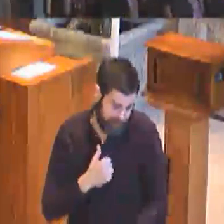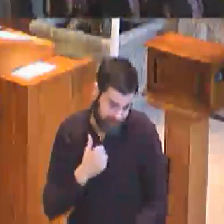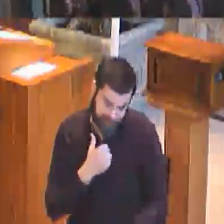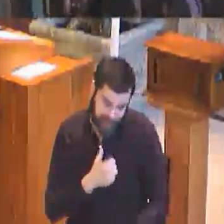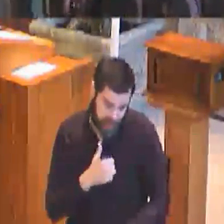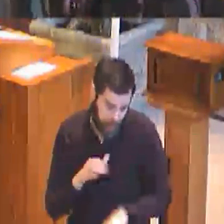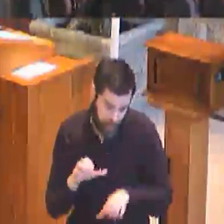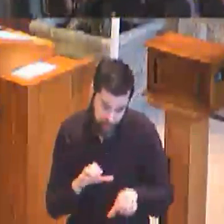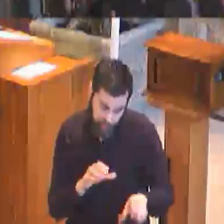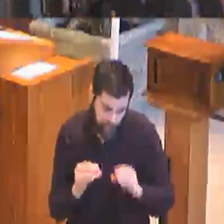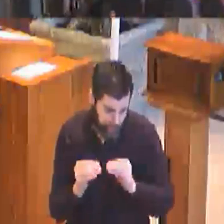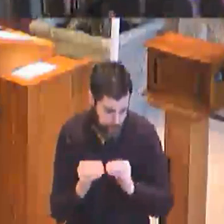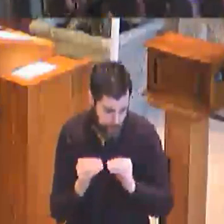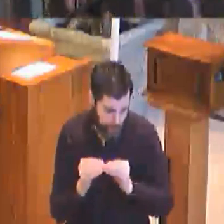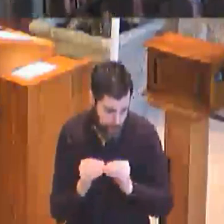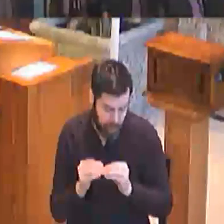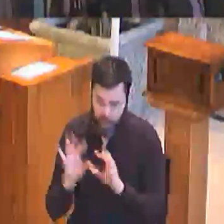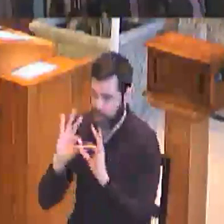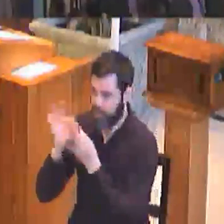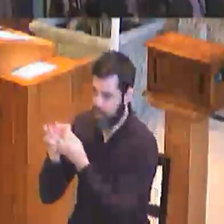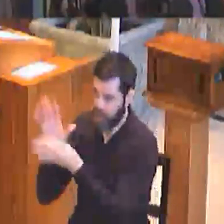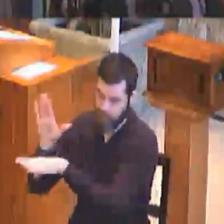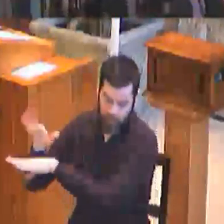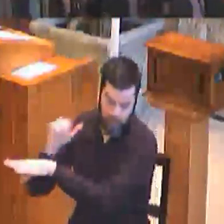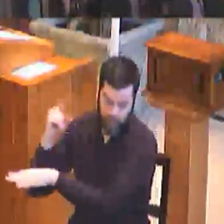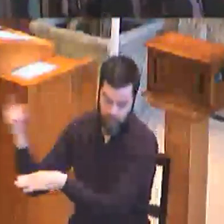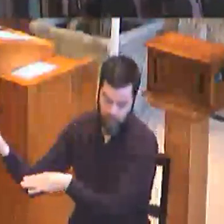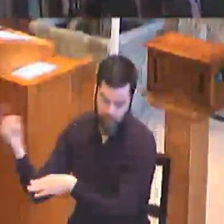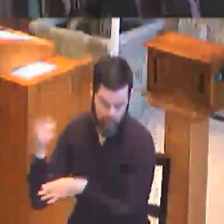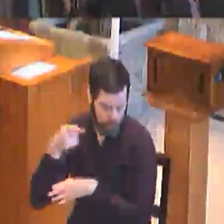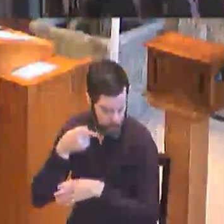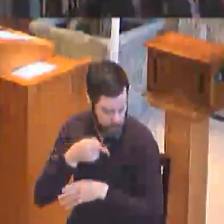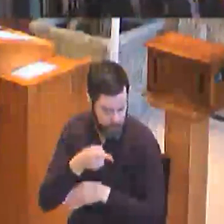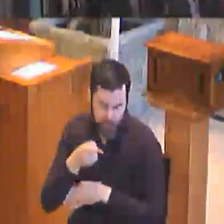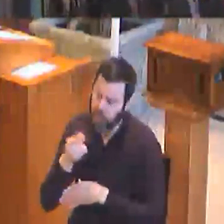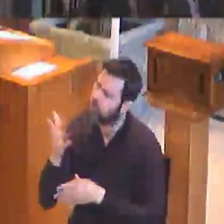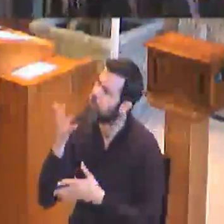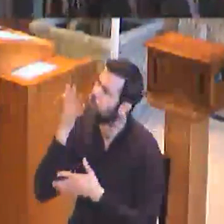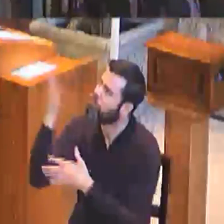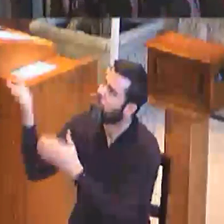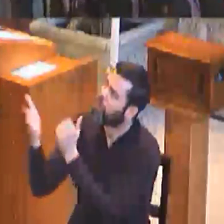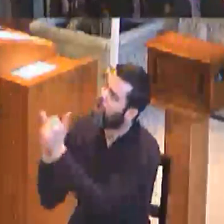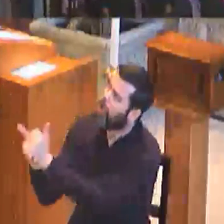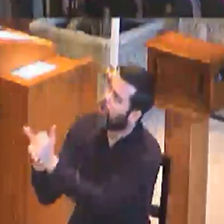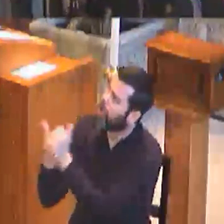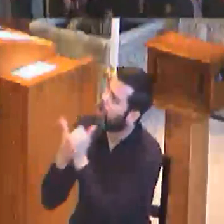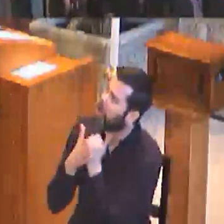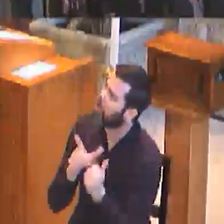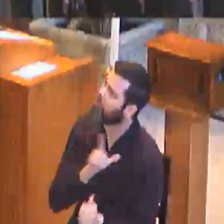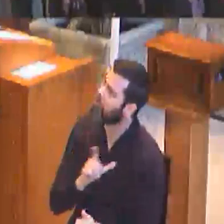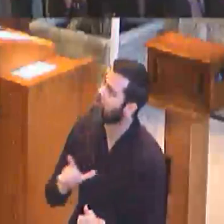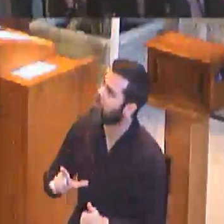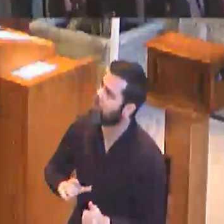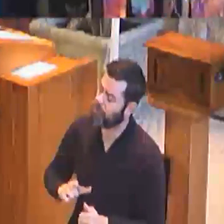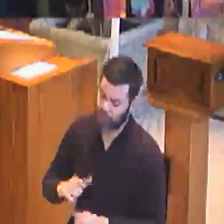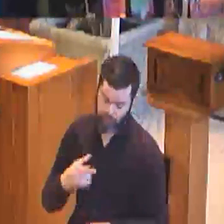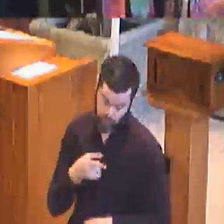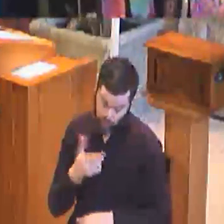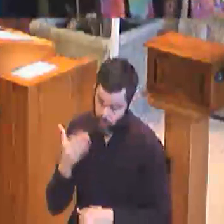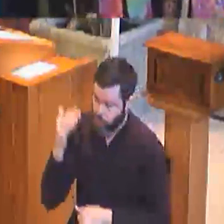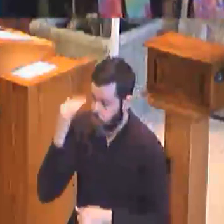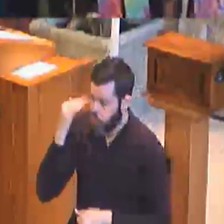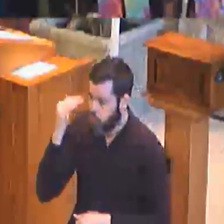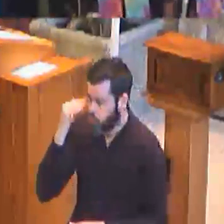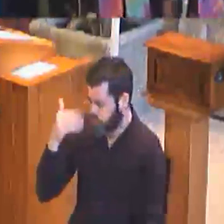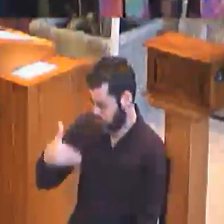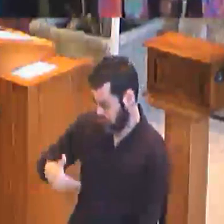call his family. While they called your family, so you cried out, Lord, please help me, because you knew deep down